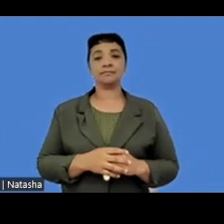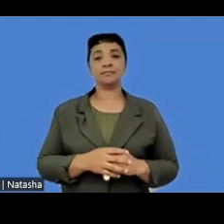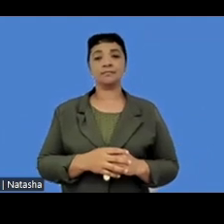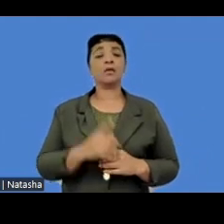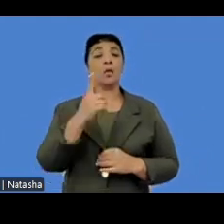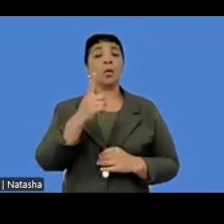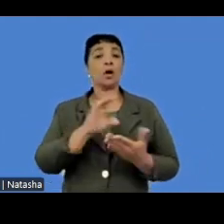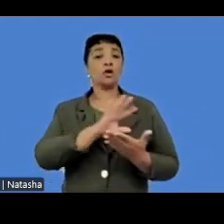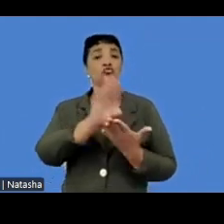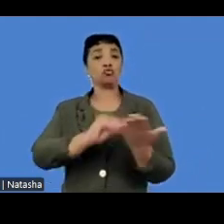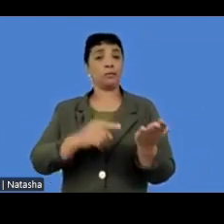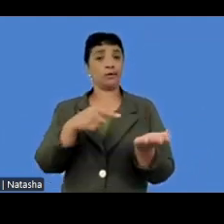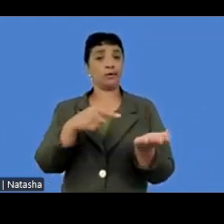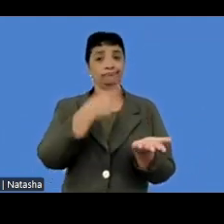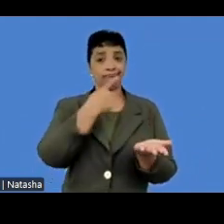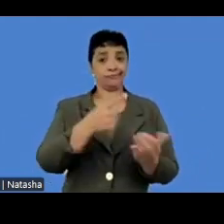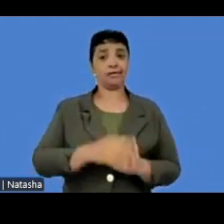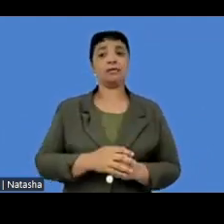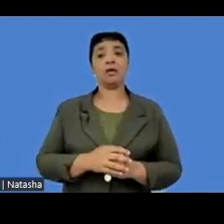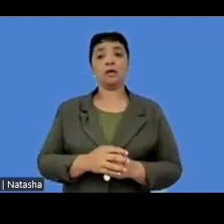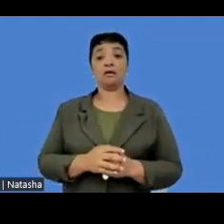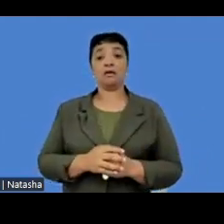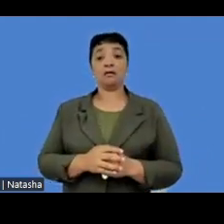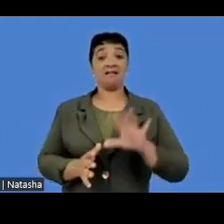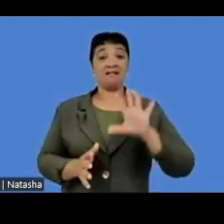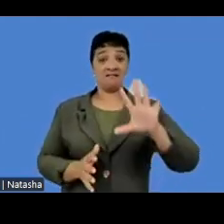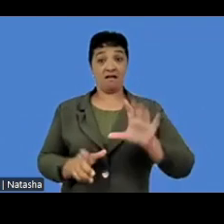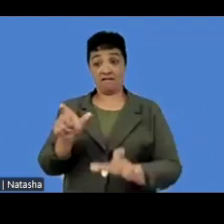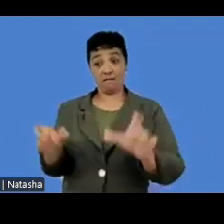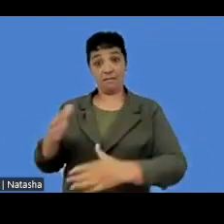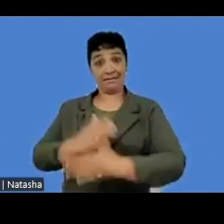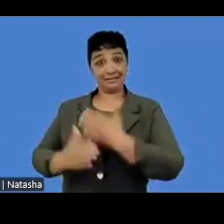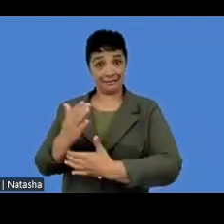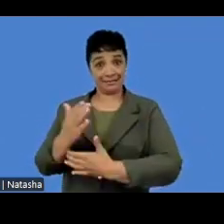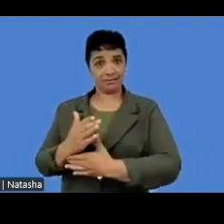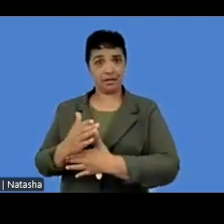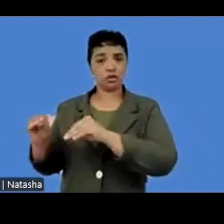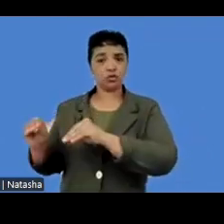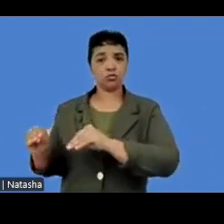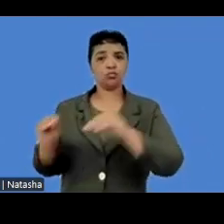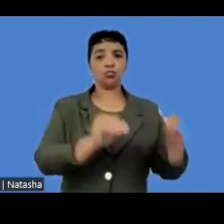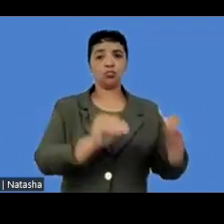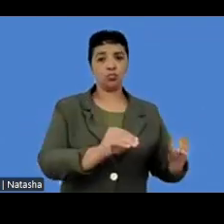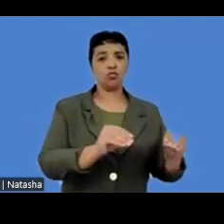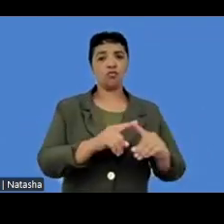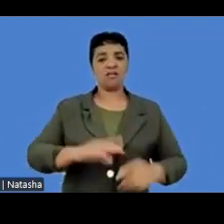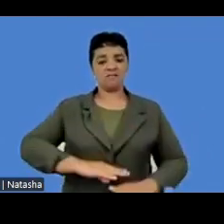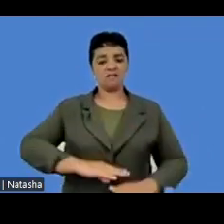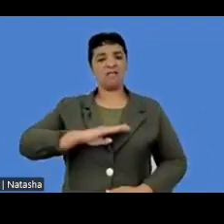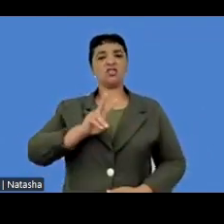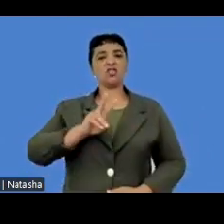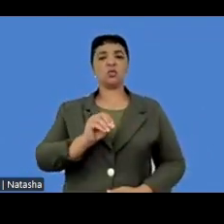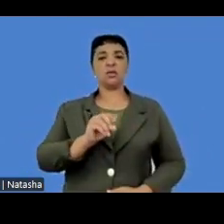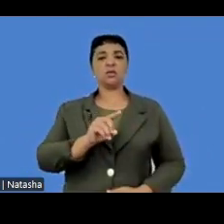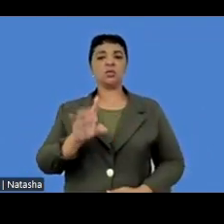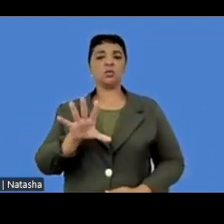disabled individuals aged 20 to 35 years from Kakhovka to Voronezh. Voronezh is